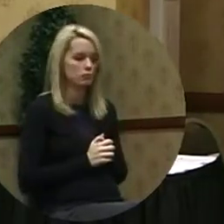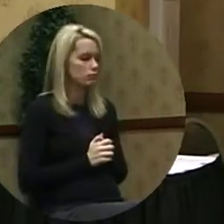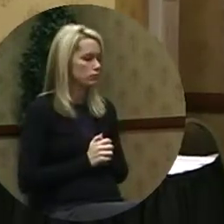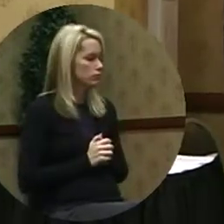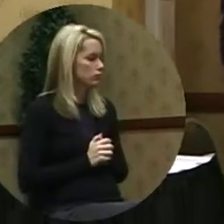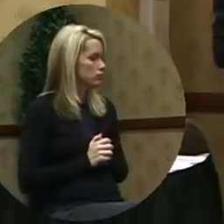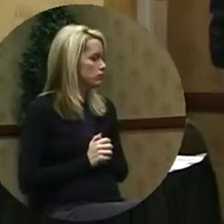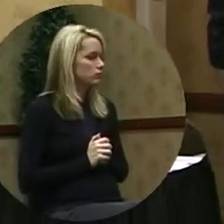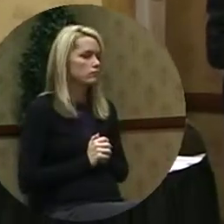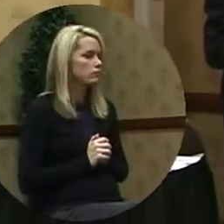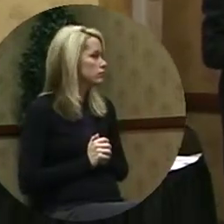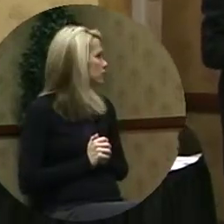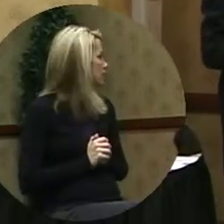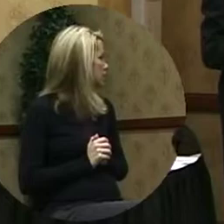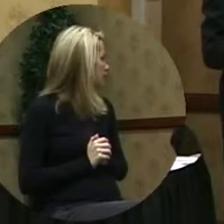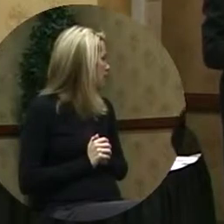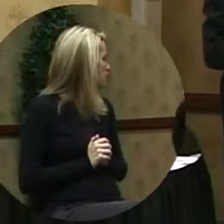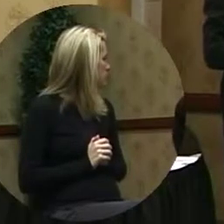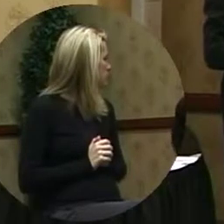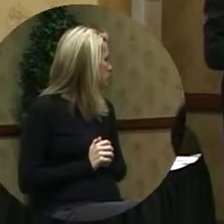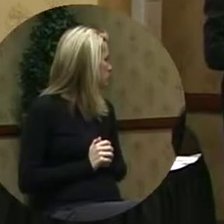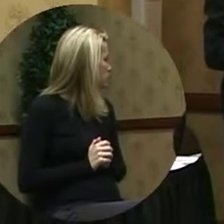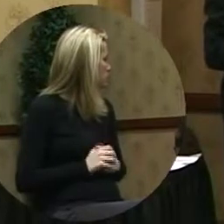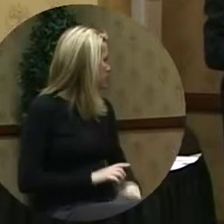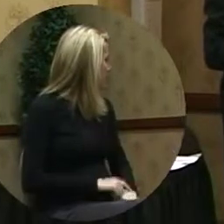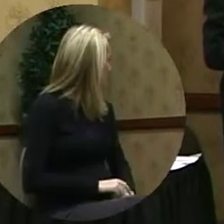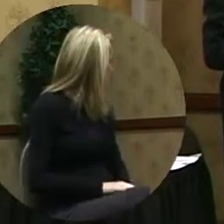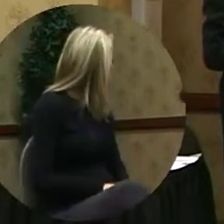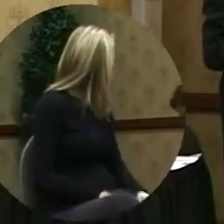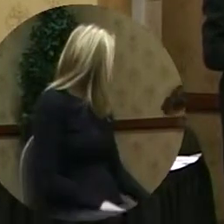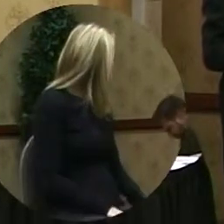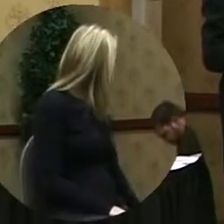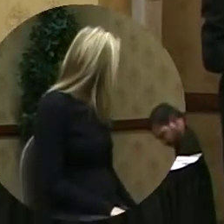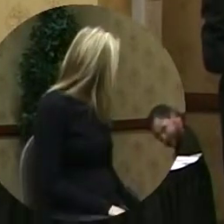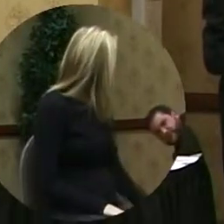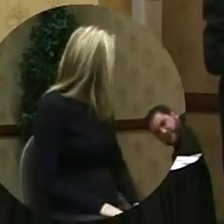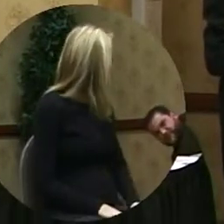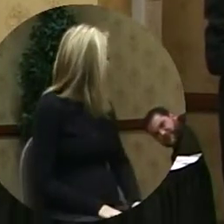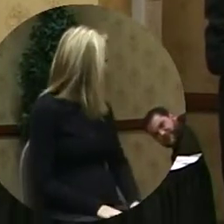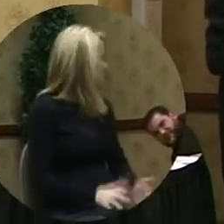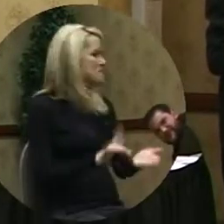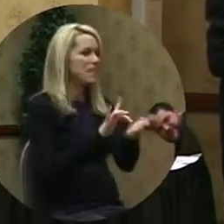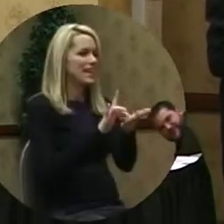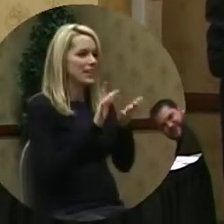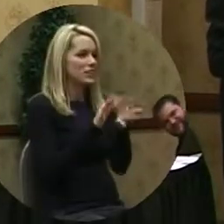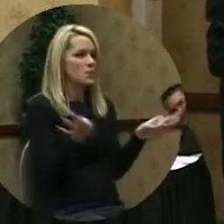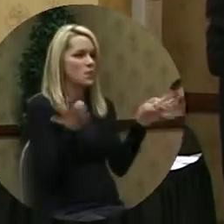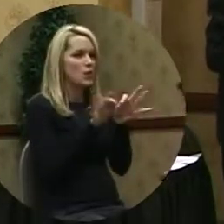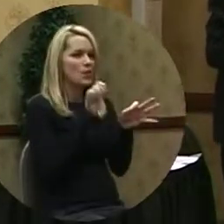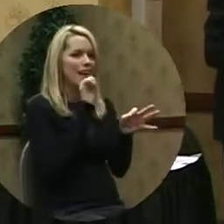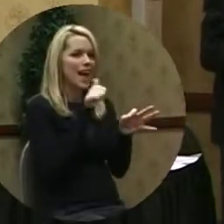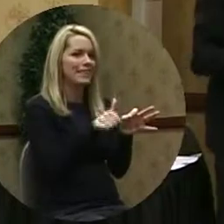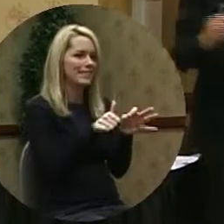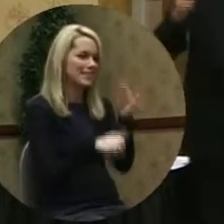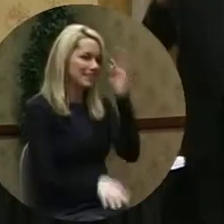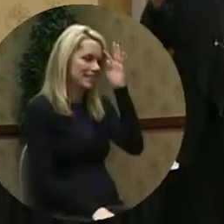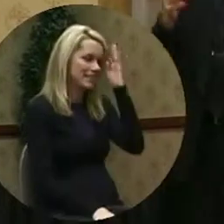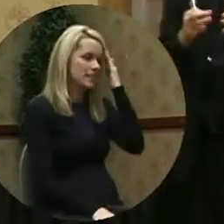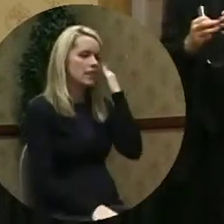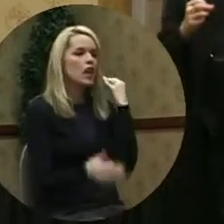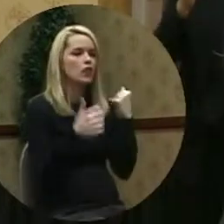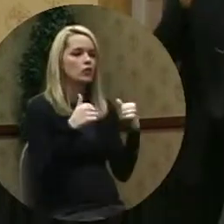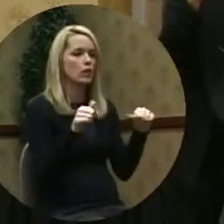Medication, does it matter? If we've seen changes based on the medication, it may matter. Again, try to